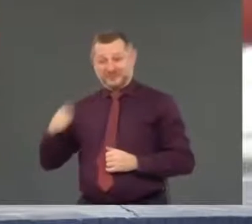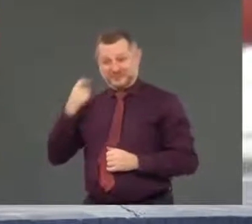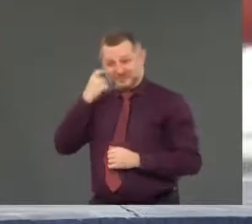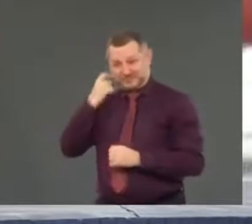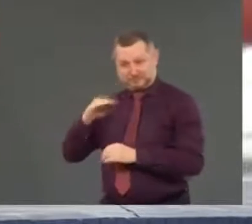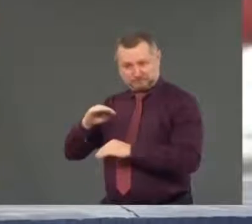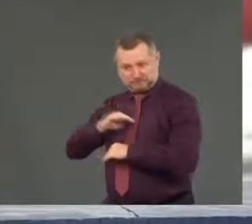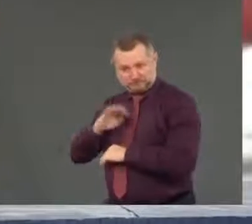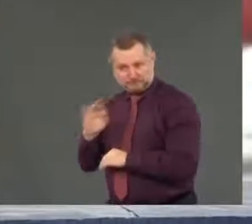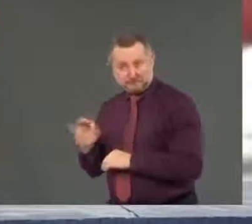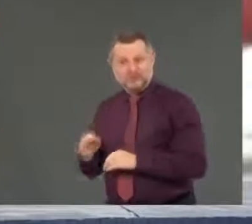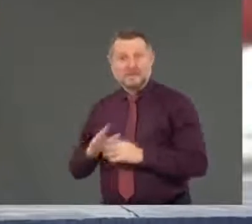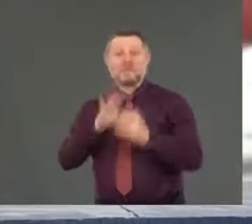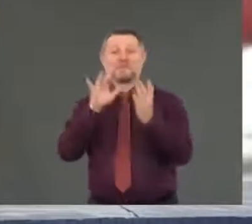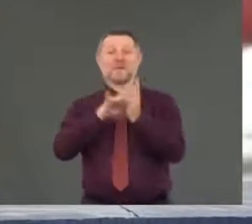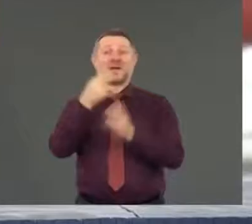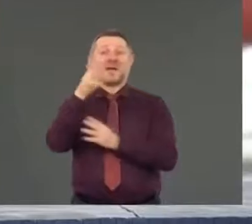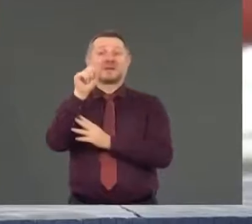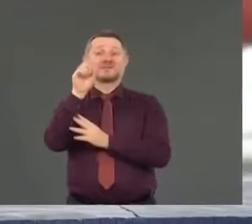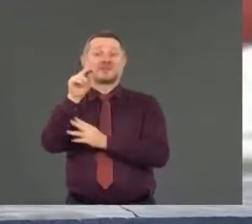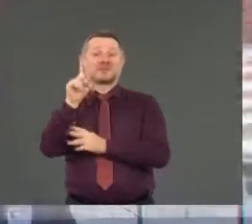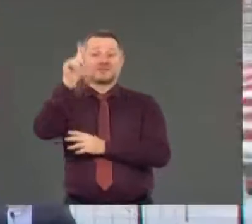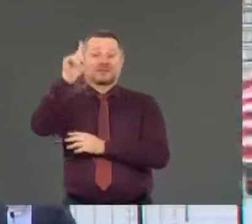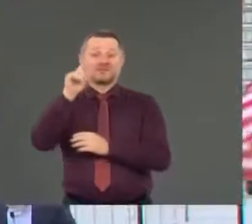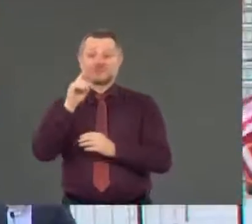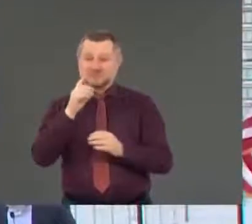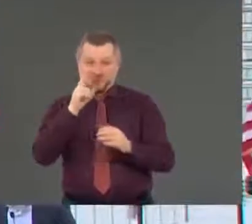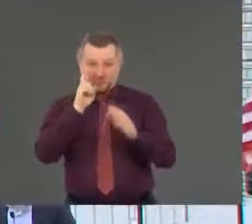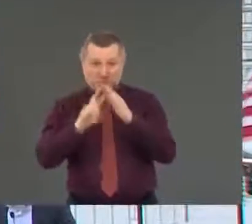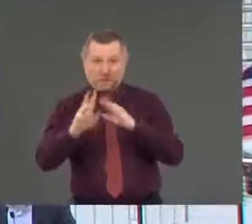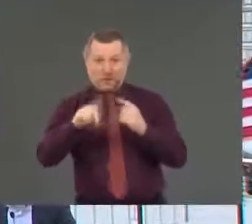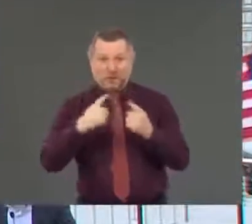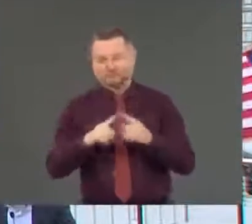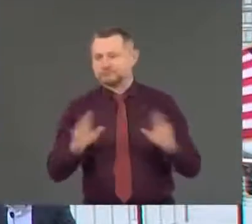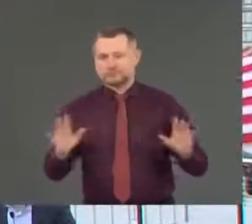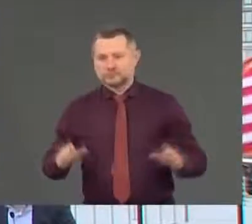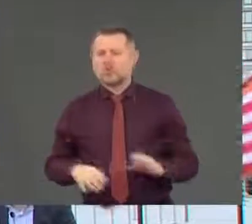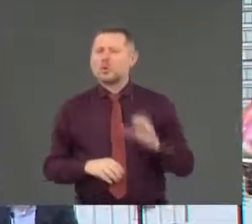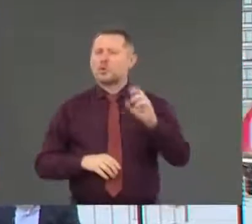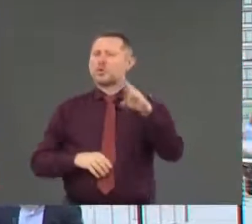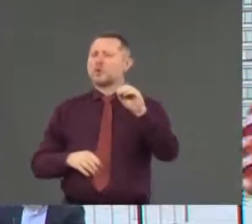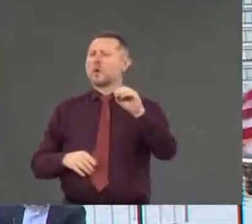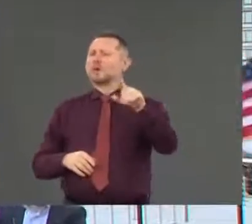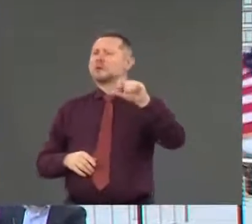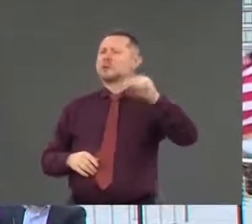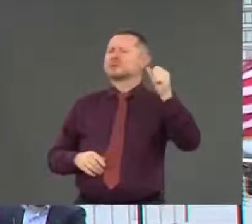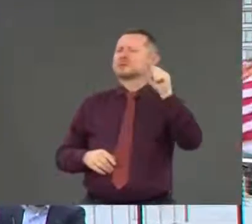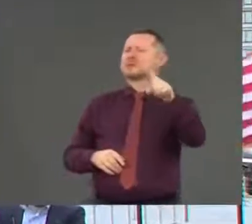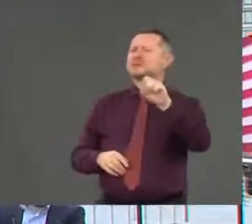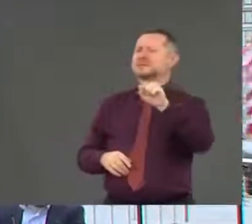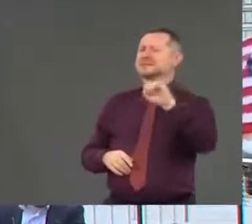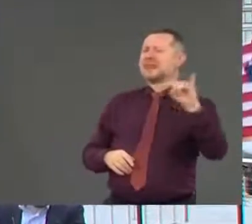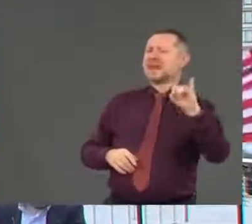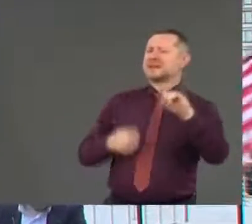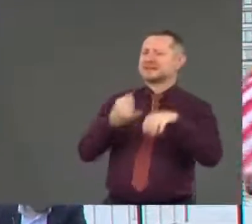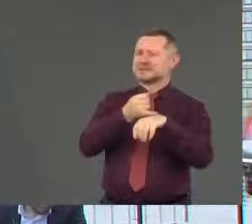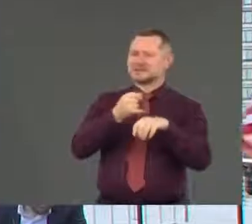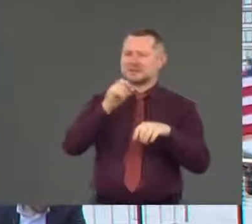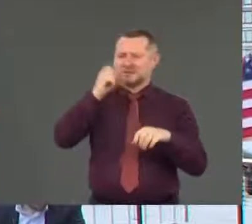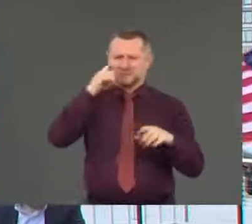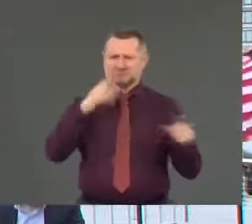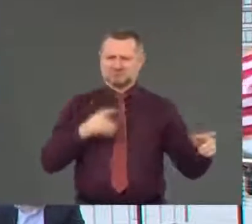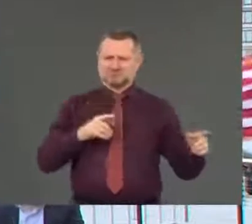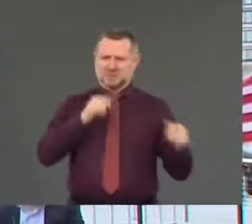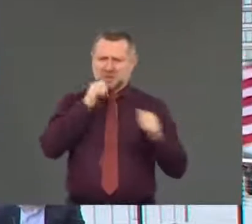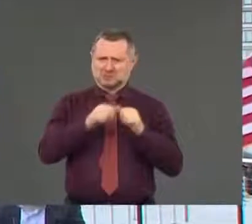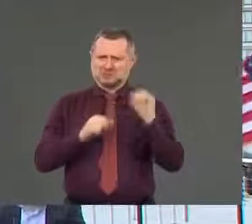just, I don't want to guess. There is a letter to you from Staten Island elected officials on that same notion that they've already hit